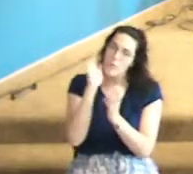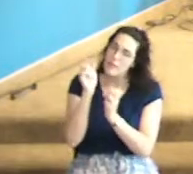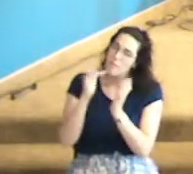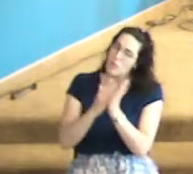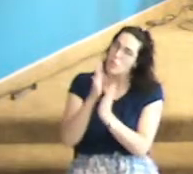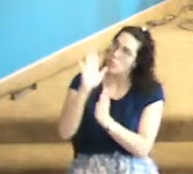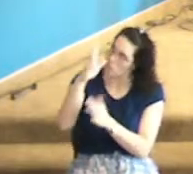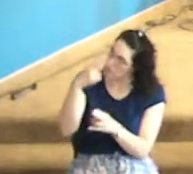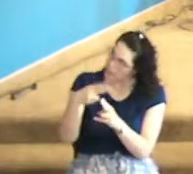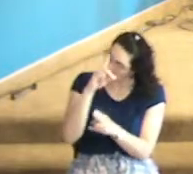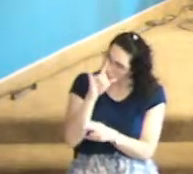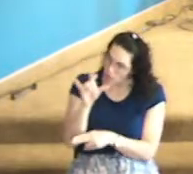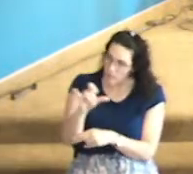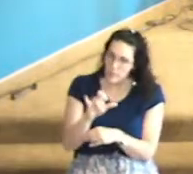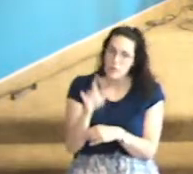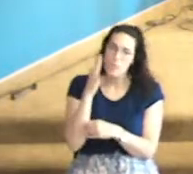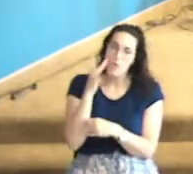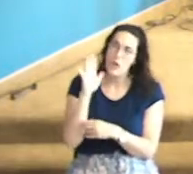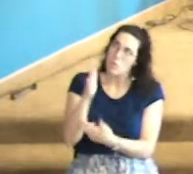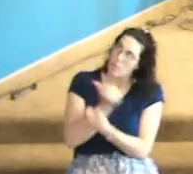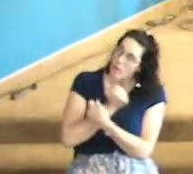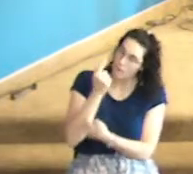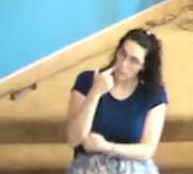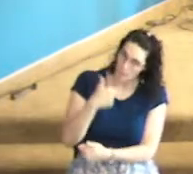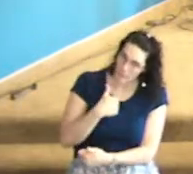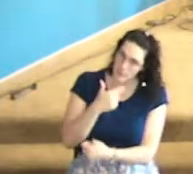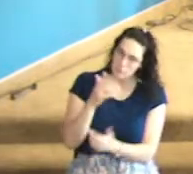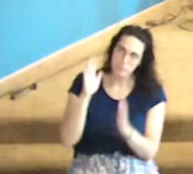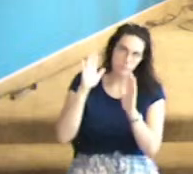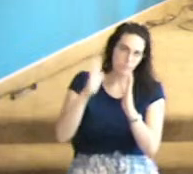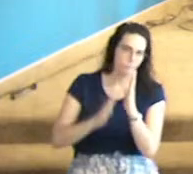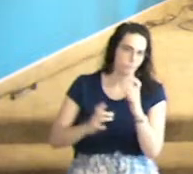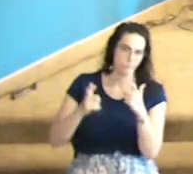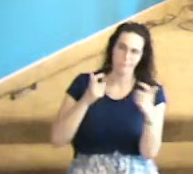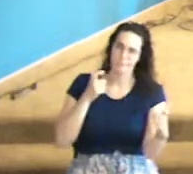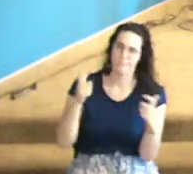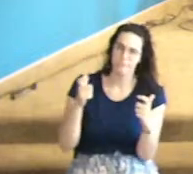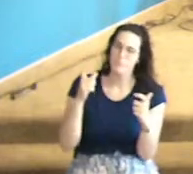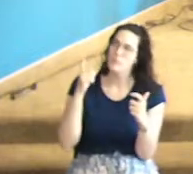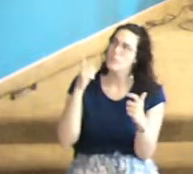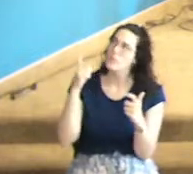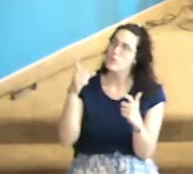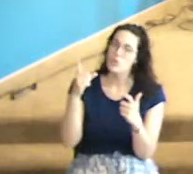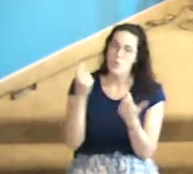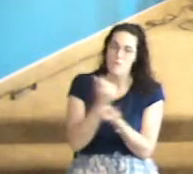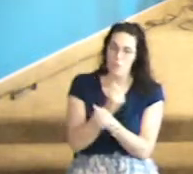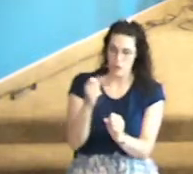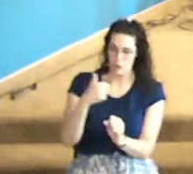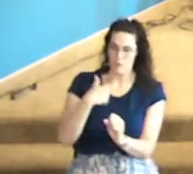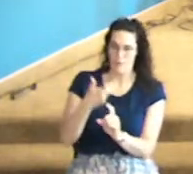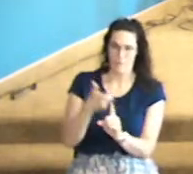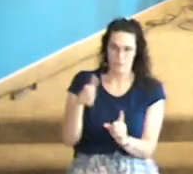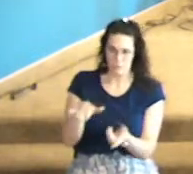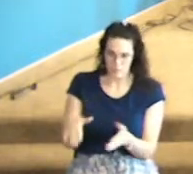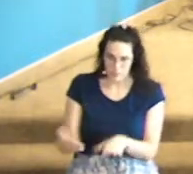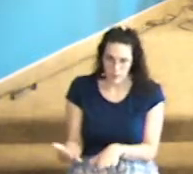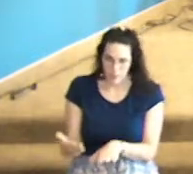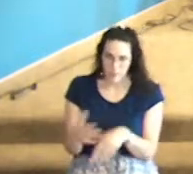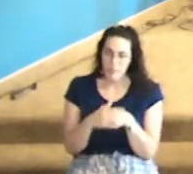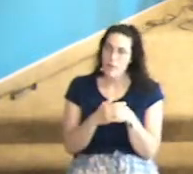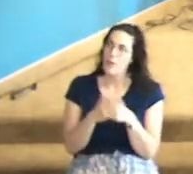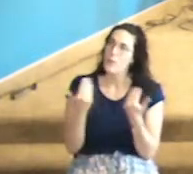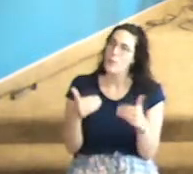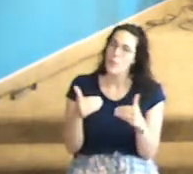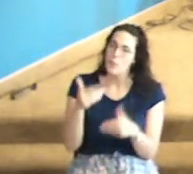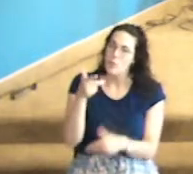to your name forever. For your love for me is very great. You have rescued me from the depths of death. O